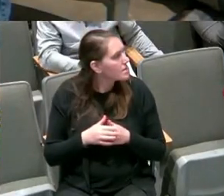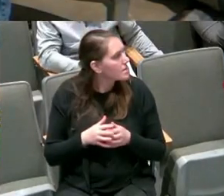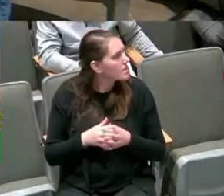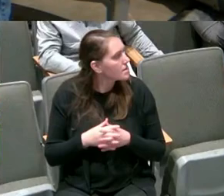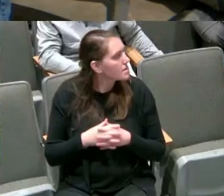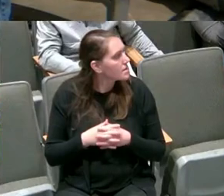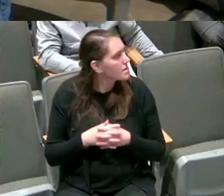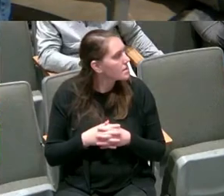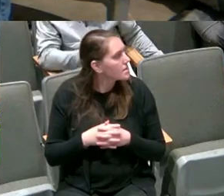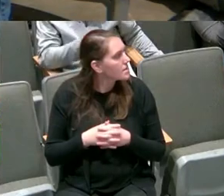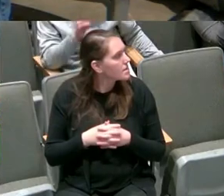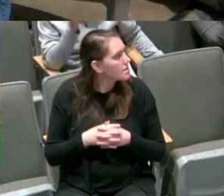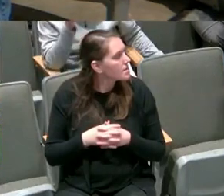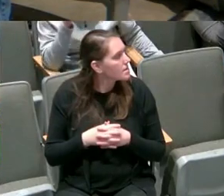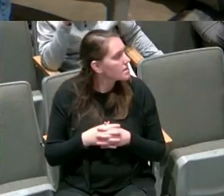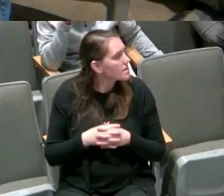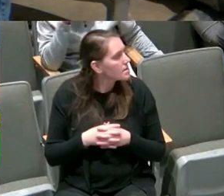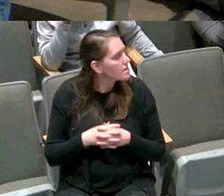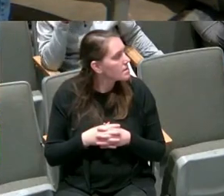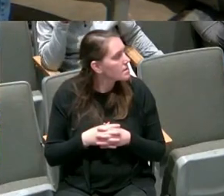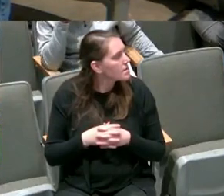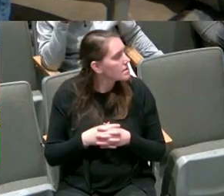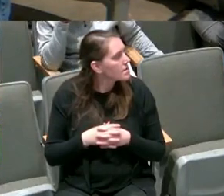your question through me oh